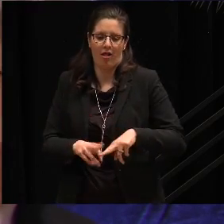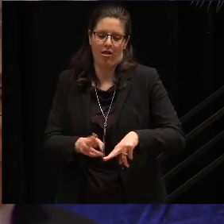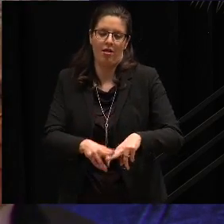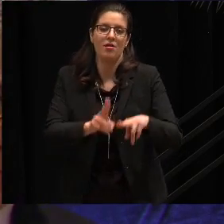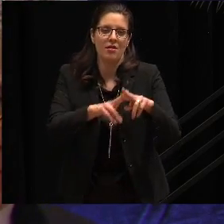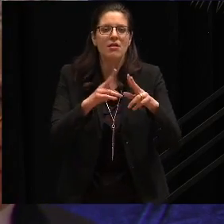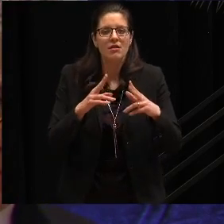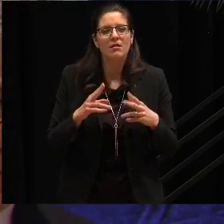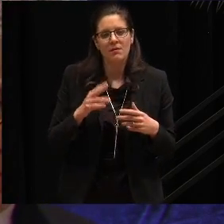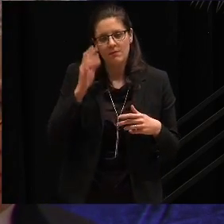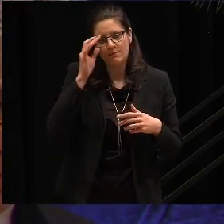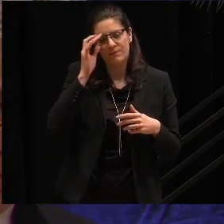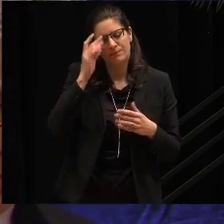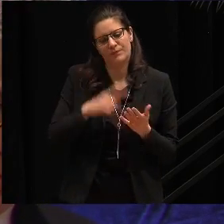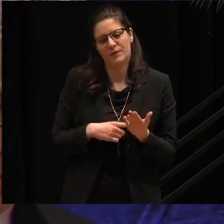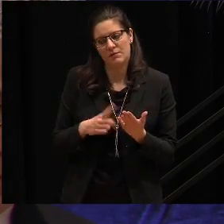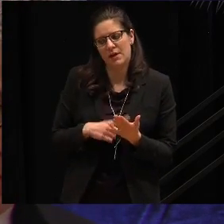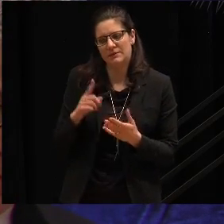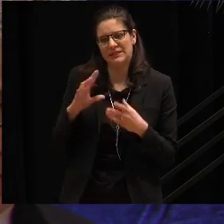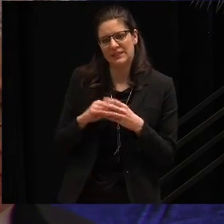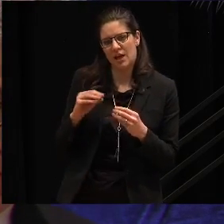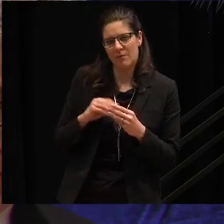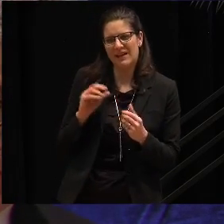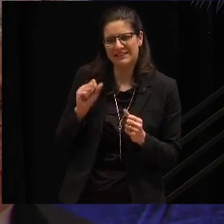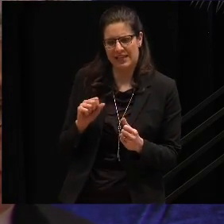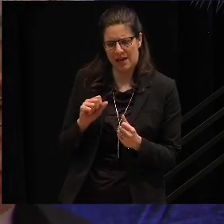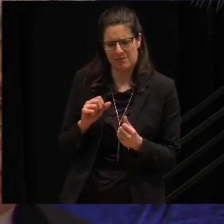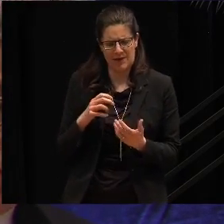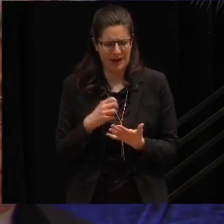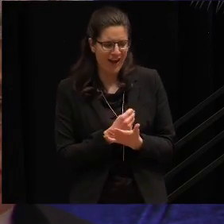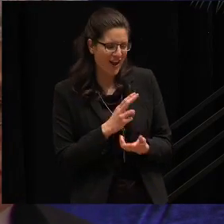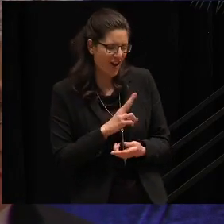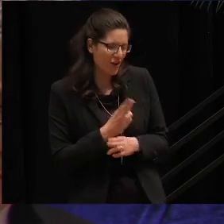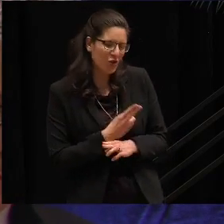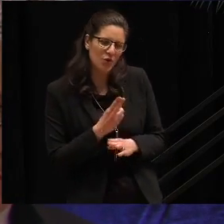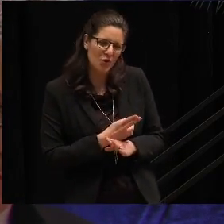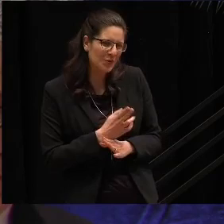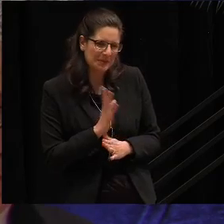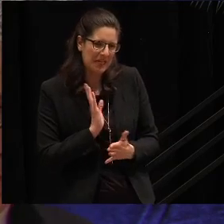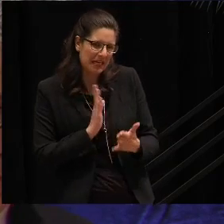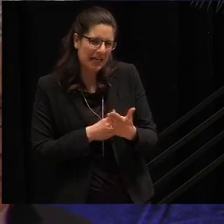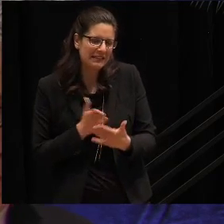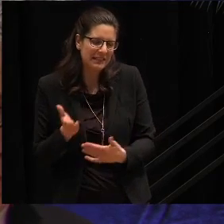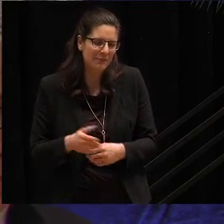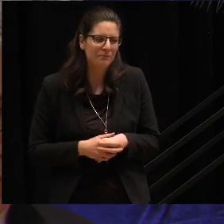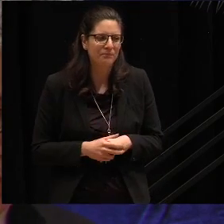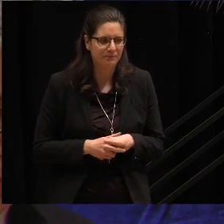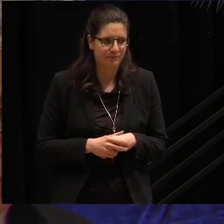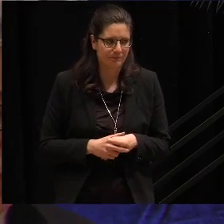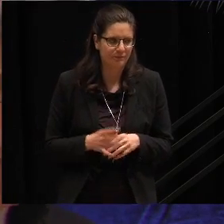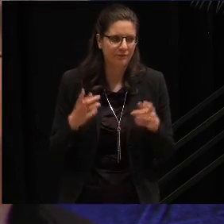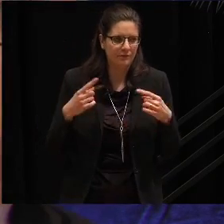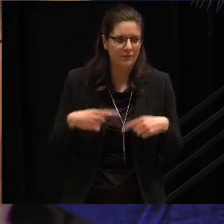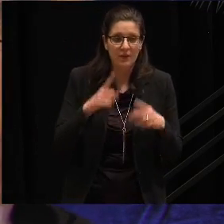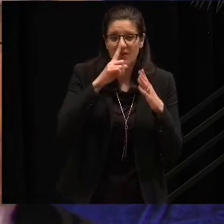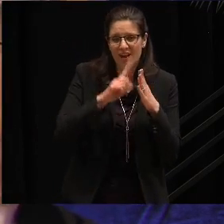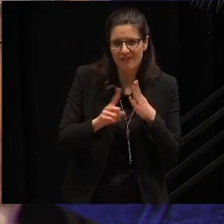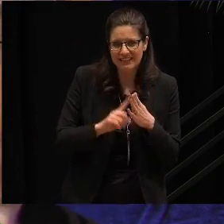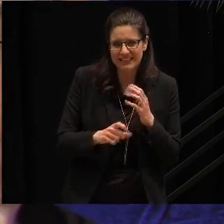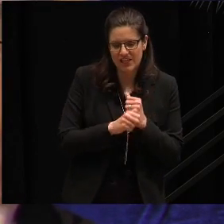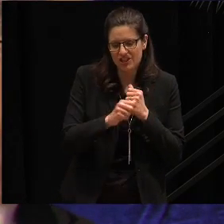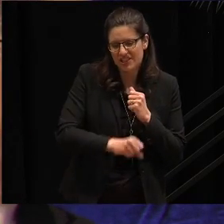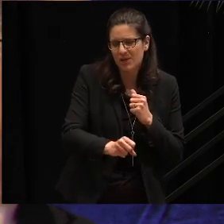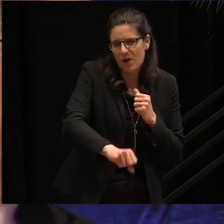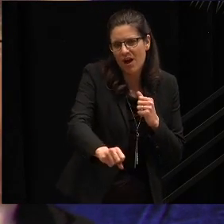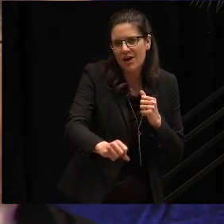mentioned, but some of the things that he said that could be used, perhaps against it. when these investigations go on this long, you almost want